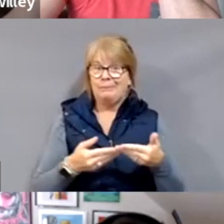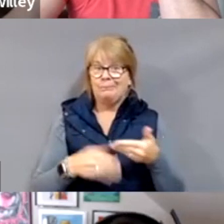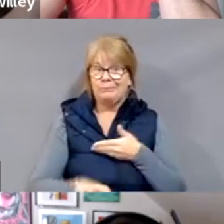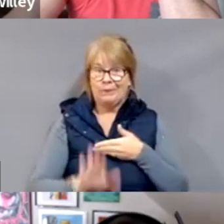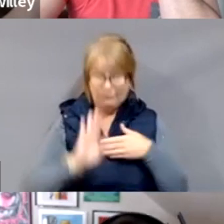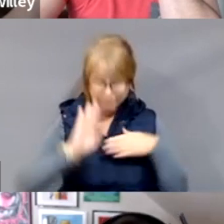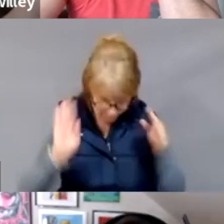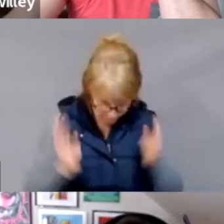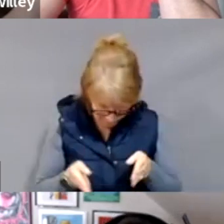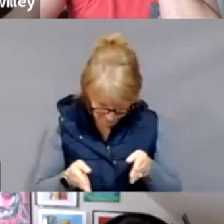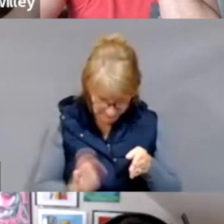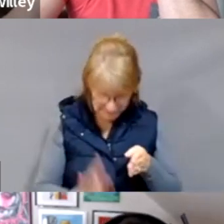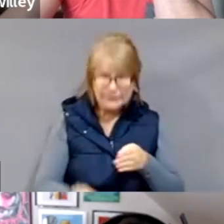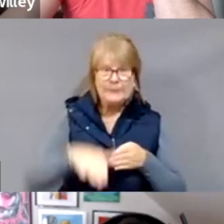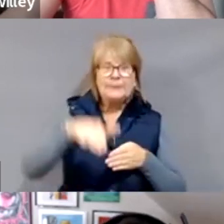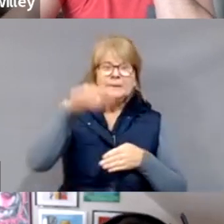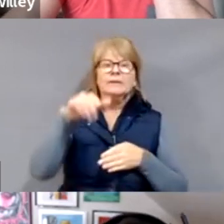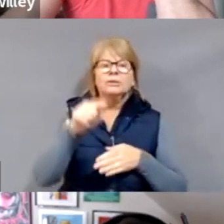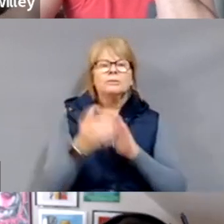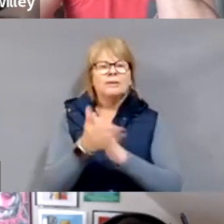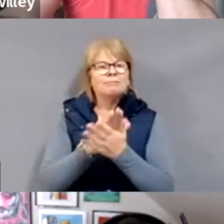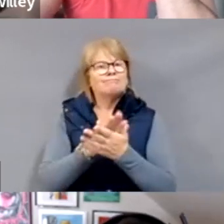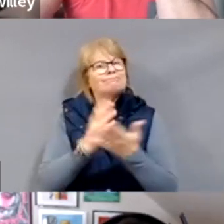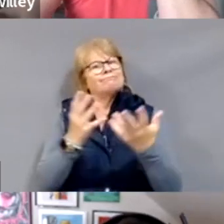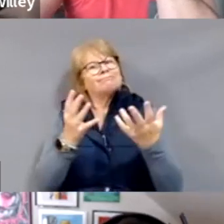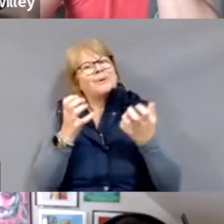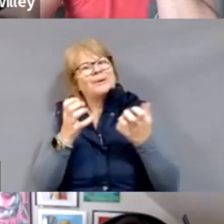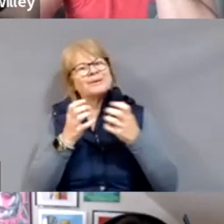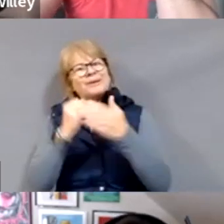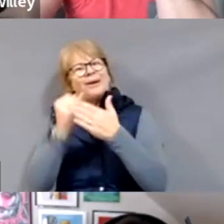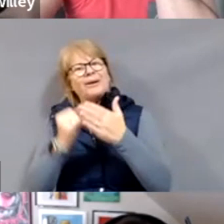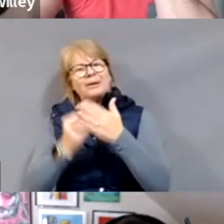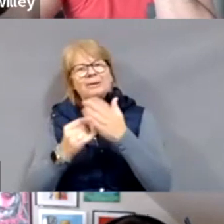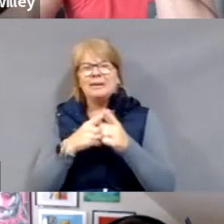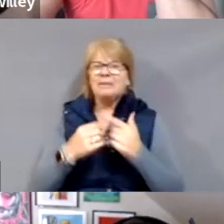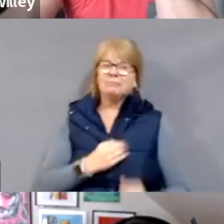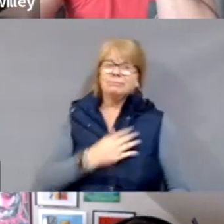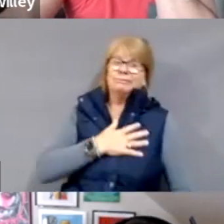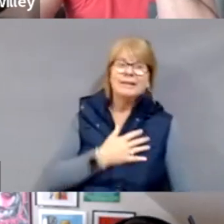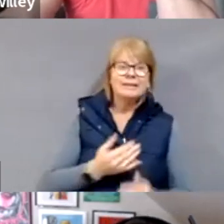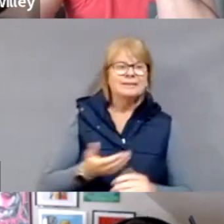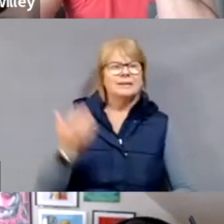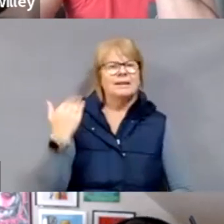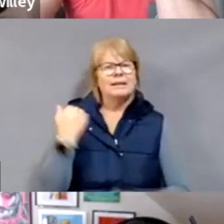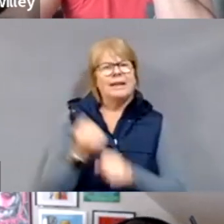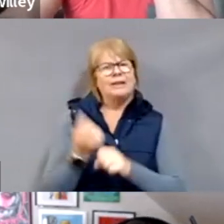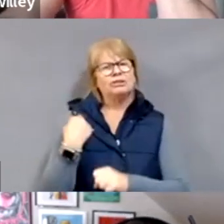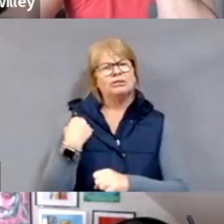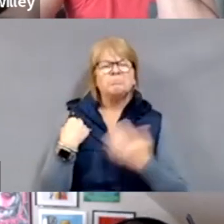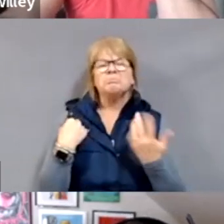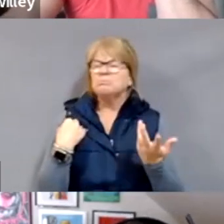focus, and then her artistic ambitions became the focus of our efforts, and then last fall I decided, I'll sign up for